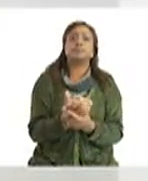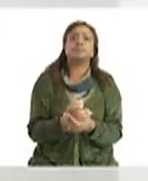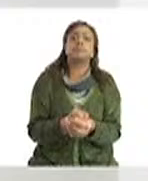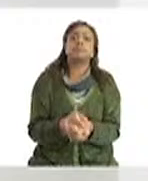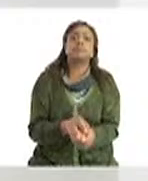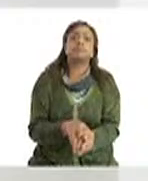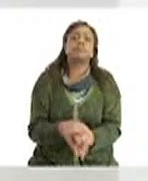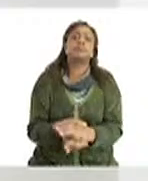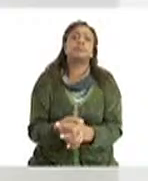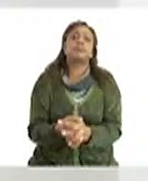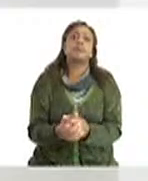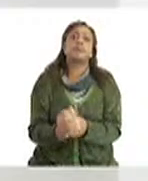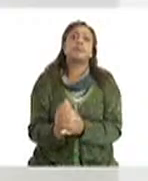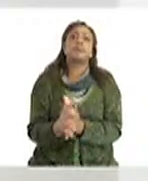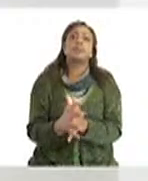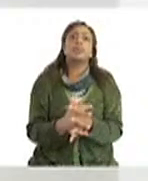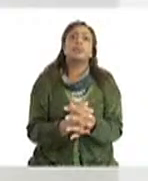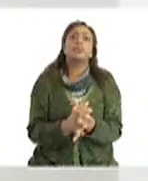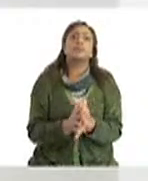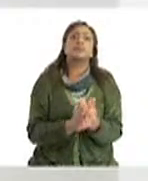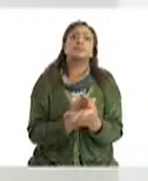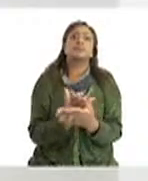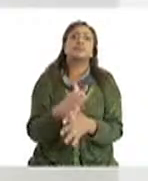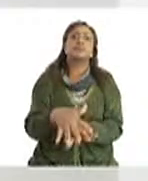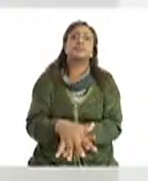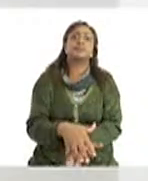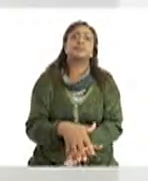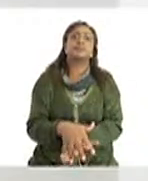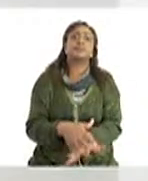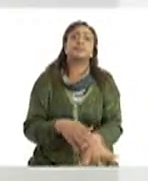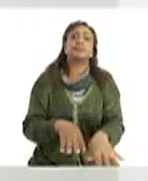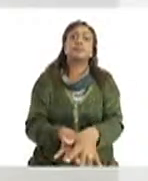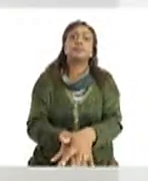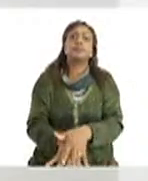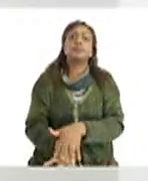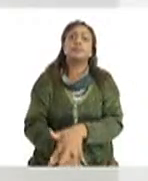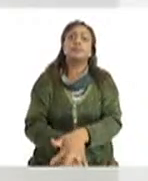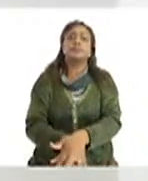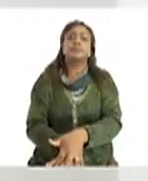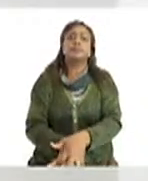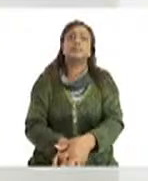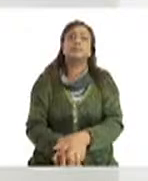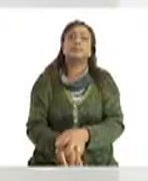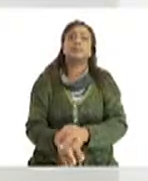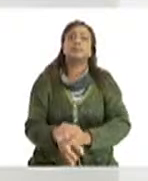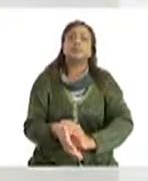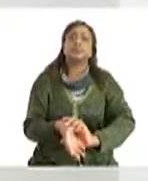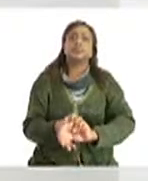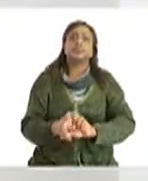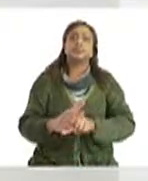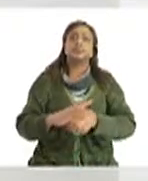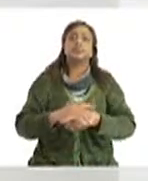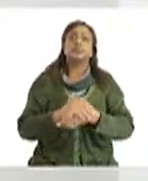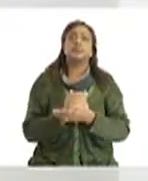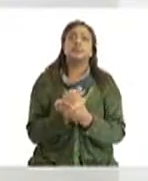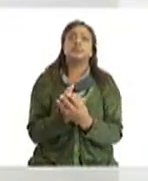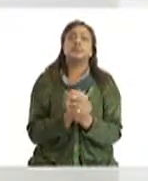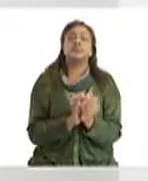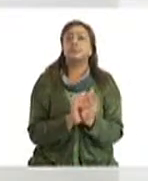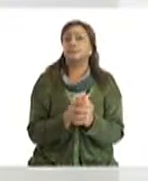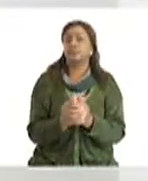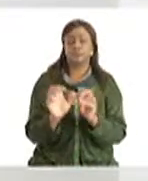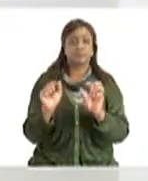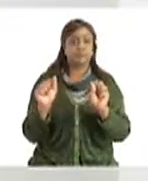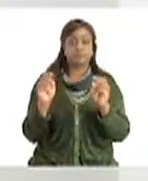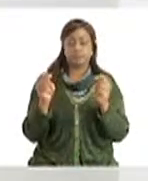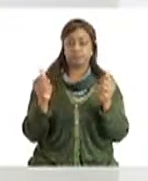few squints in our hands and quickly rub our hands around and in there. Get around your fingers as well. And